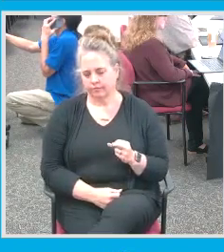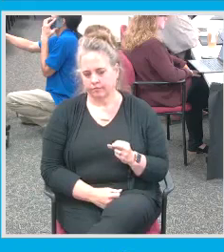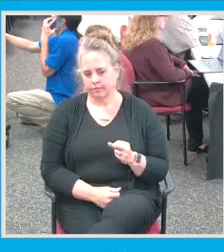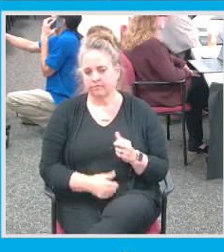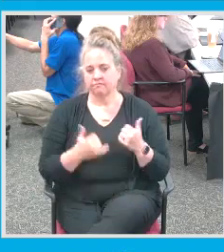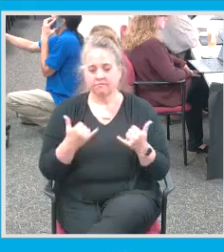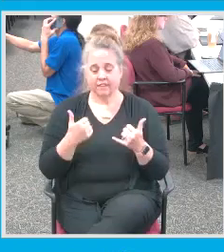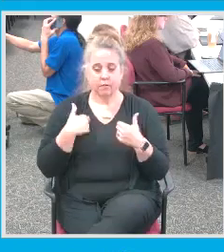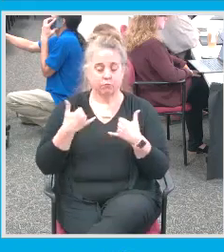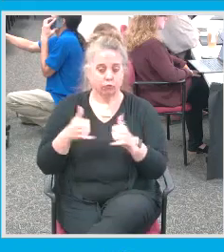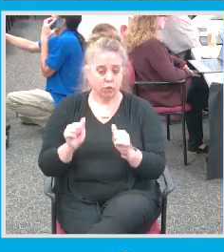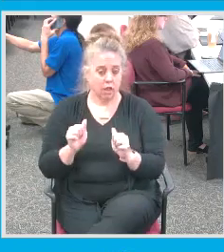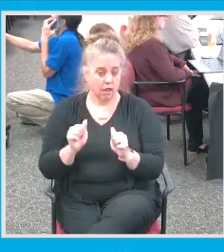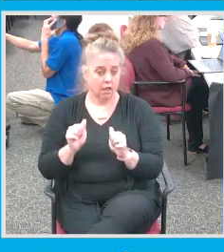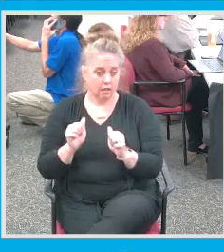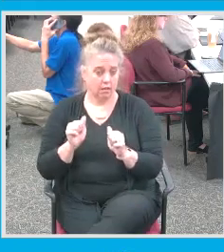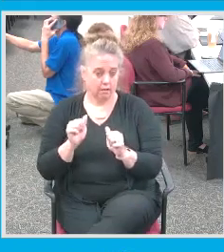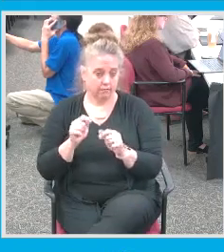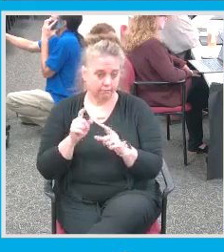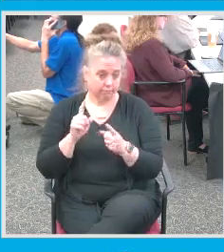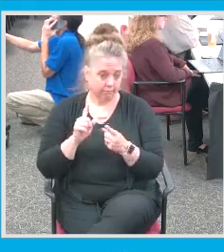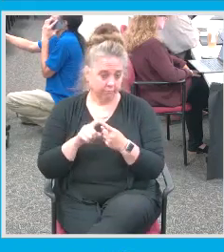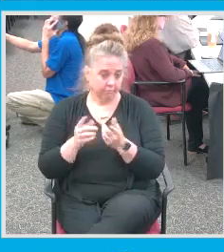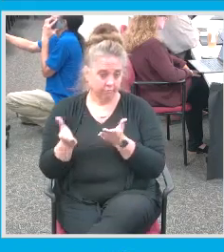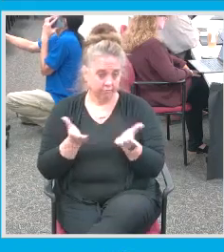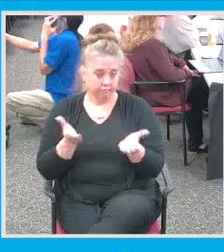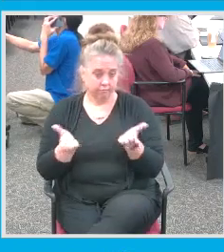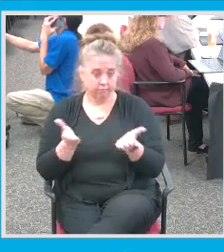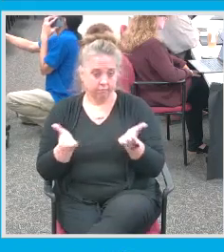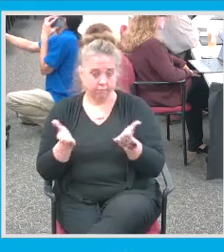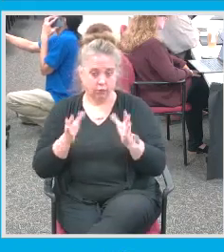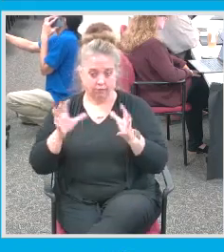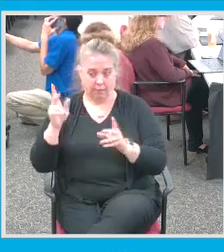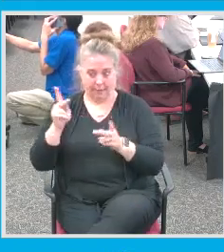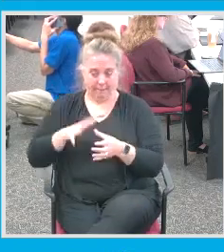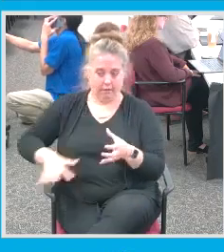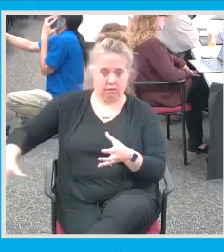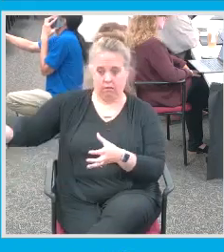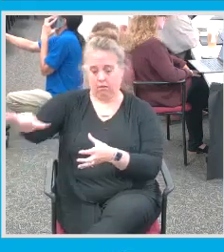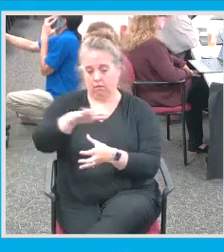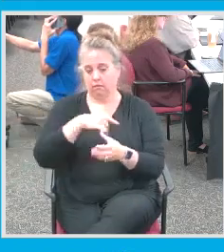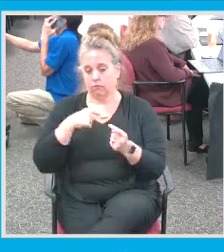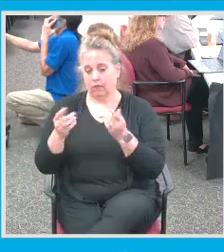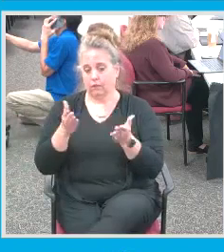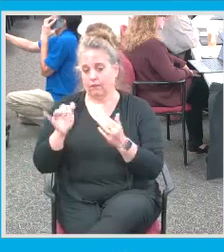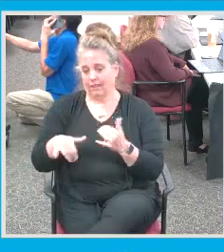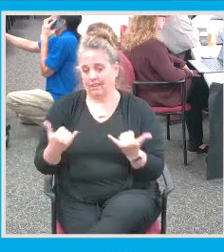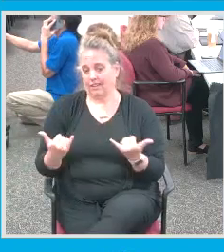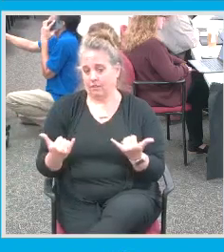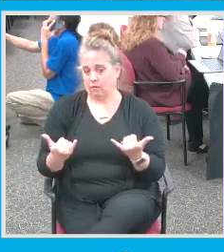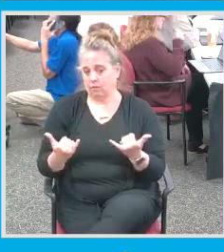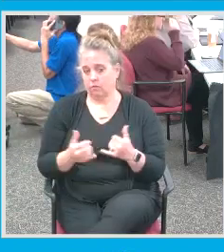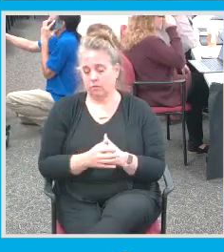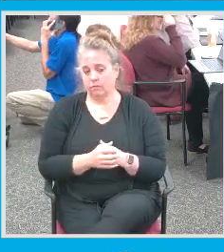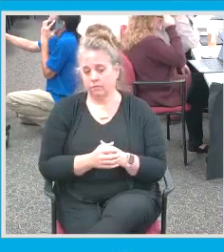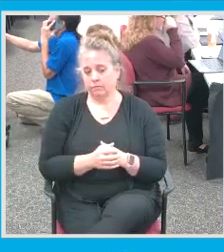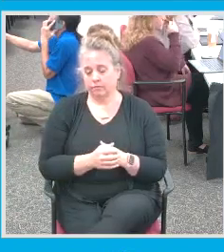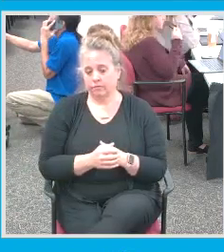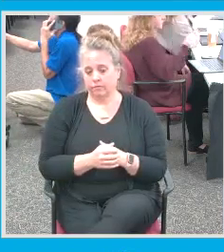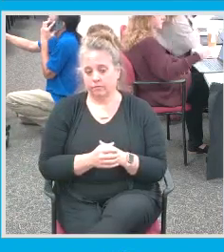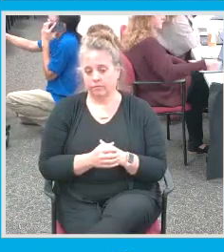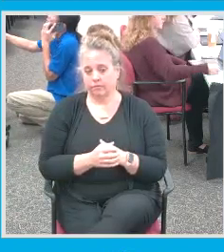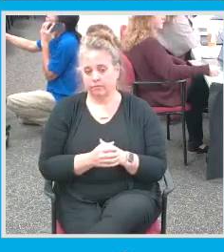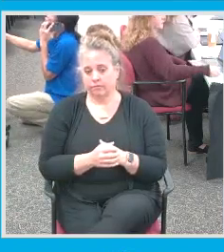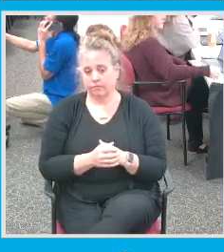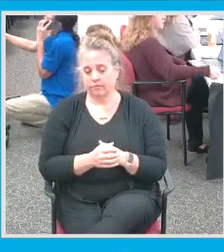ensure that we're serving the entire population, and also trying to, at a minimum, recover our costs. And so that is something that is